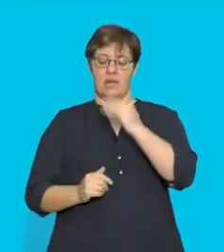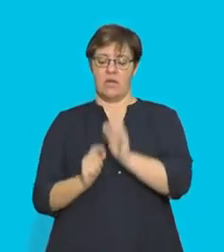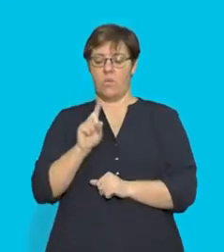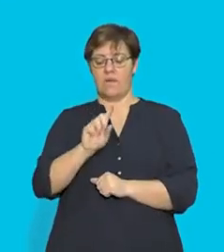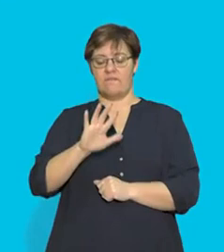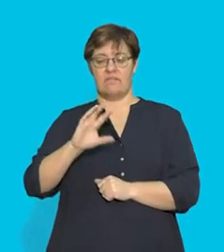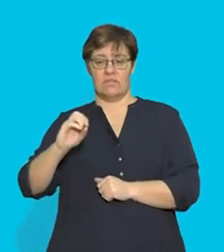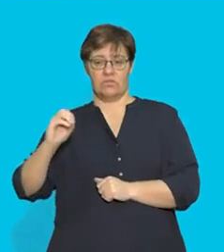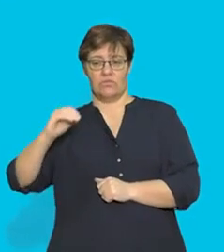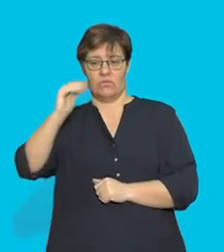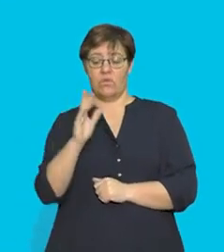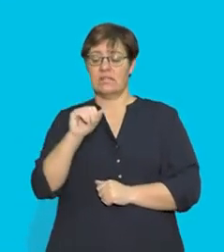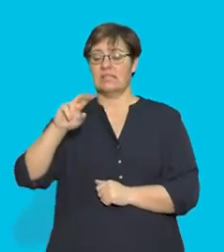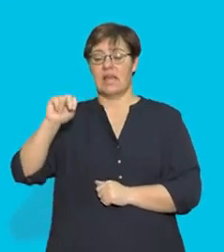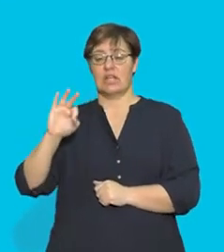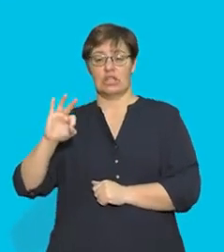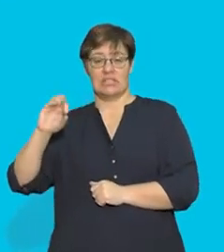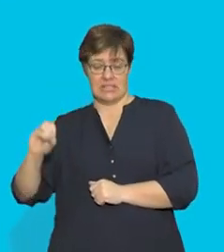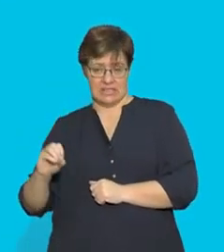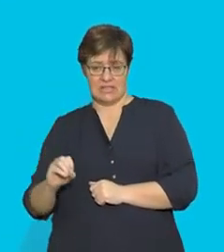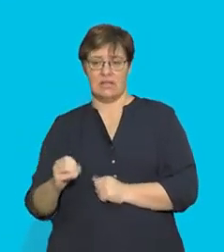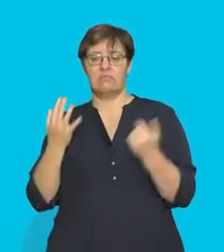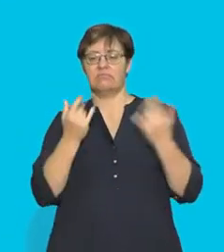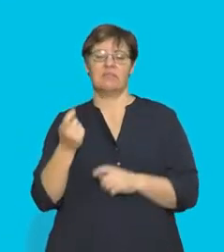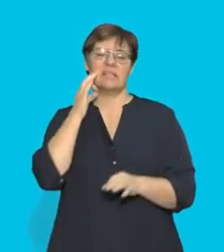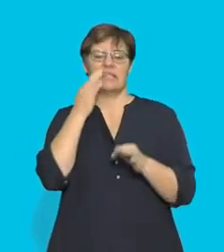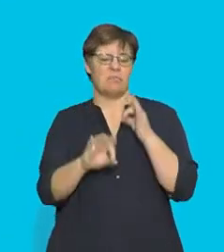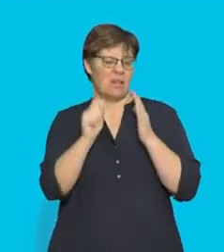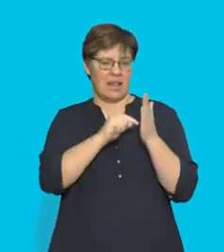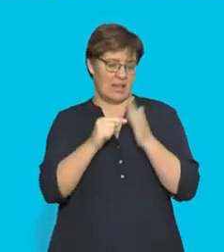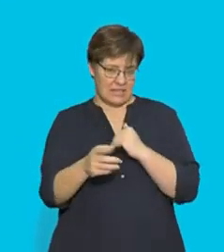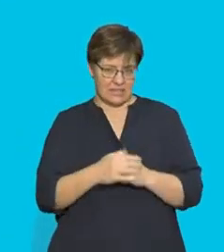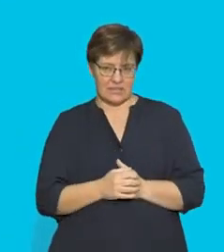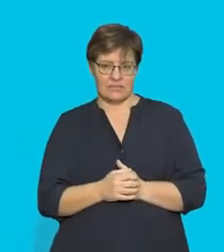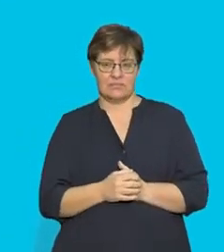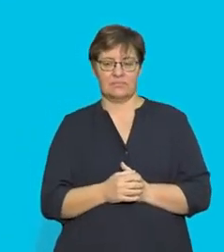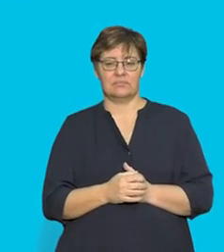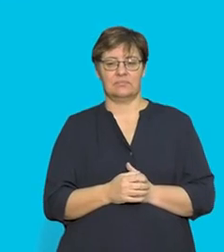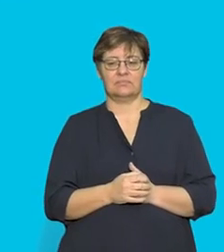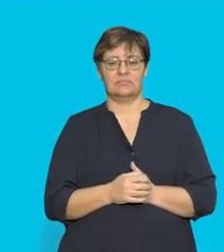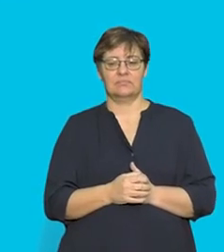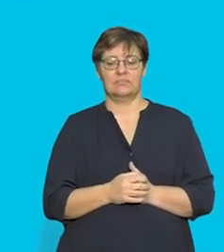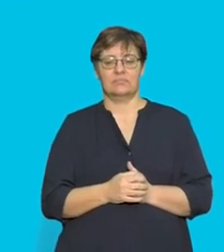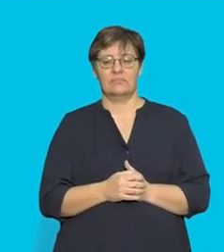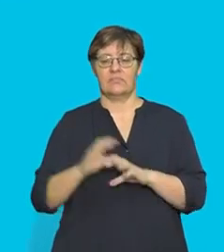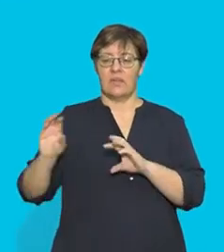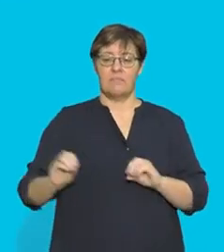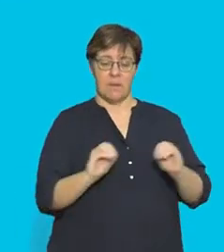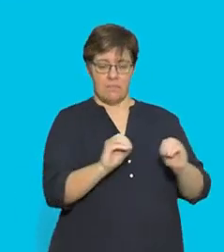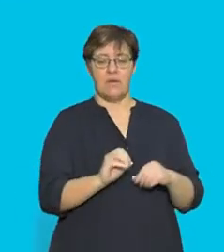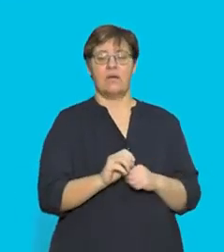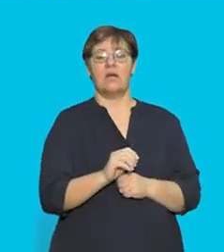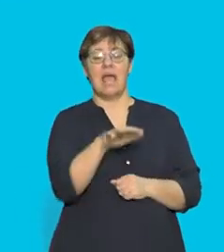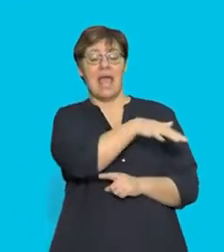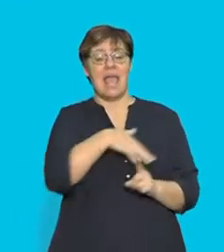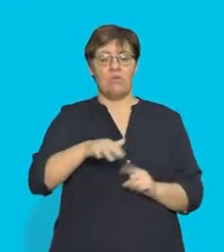the sine of 30. And I think the calculator work in this one is pretty simple, so I'm not even going to do it right now. We're going to end up with our area